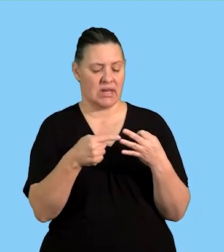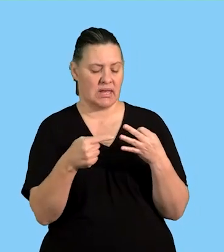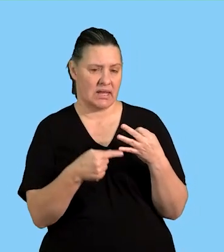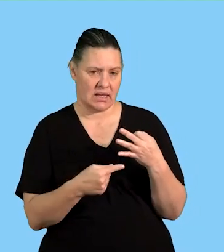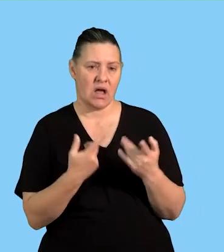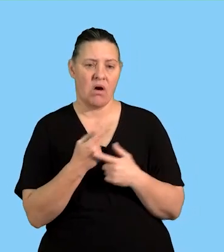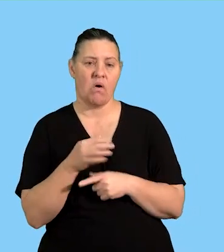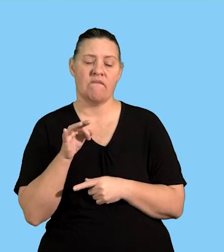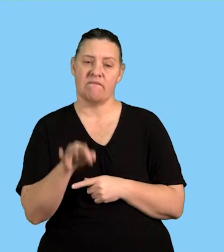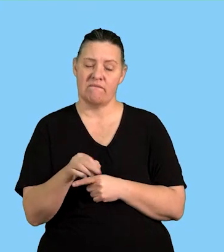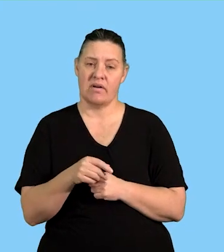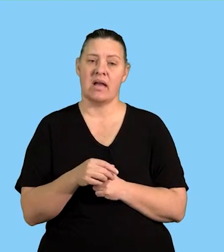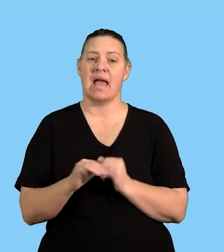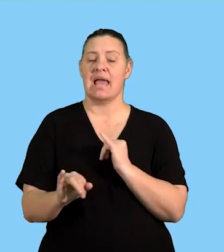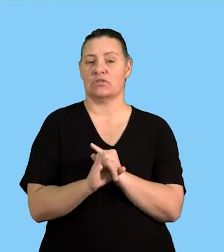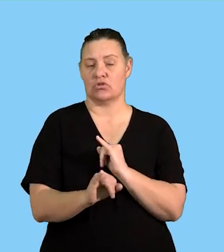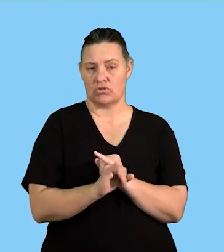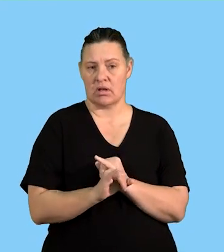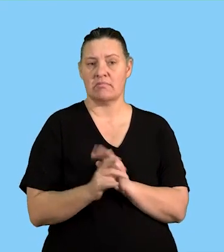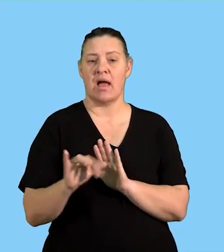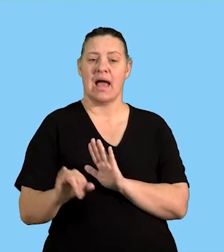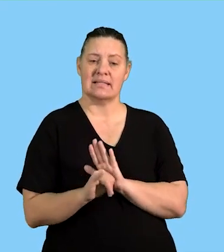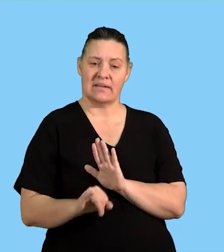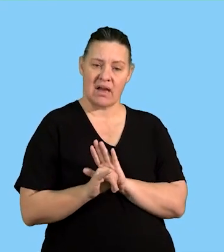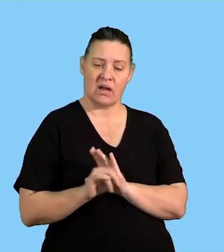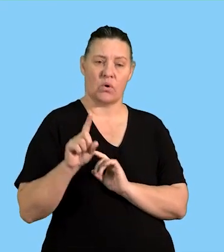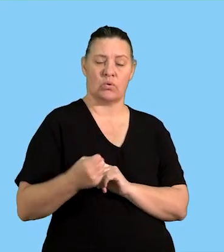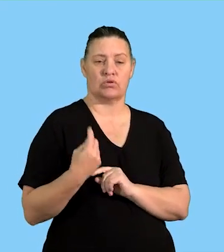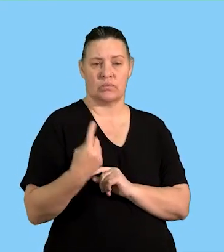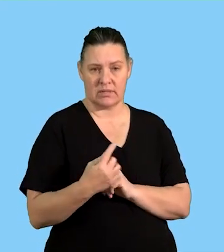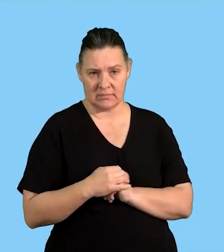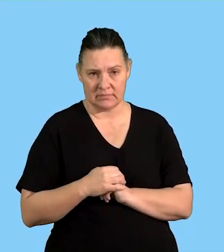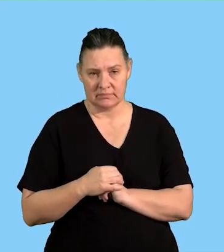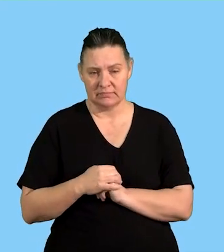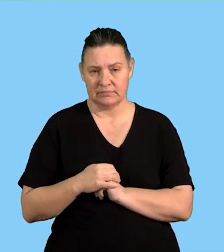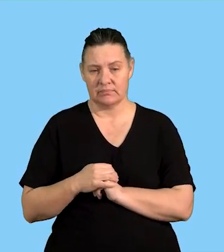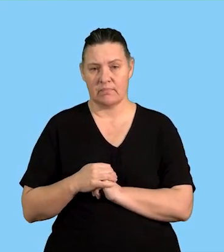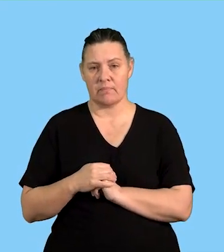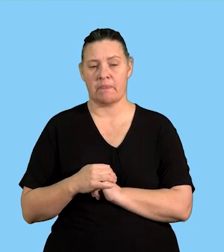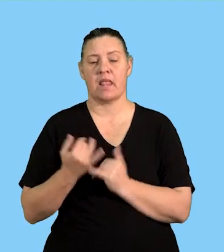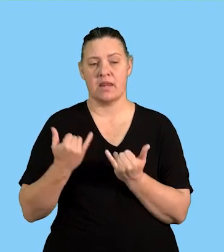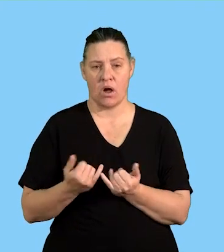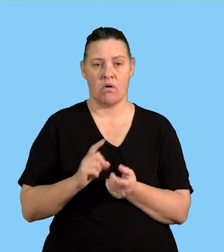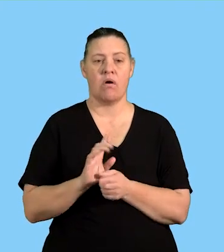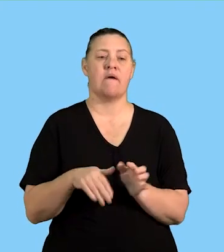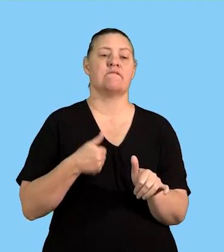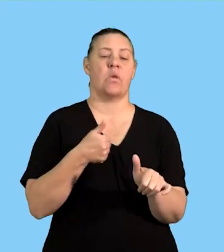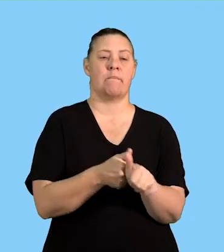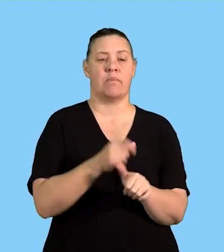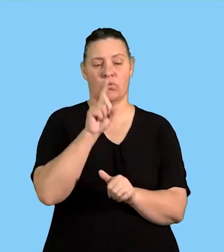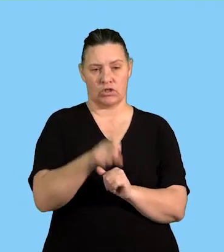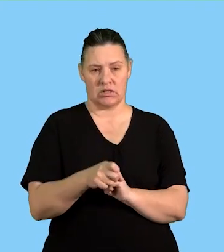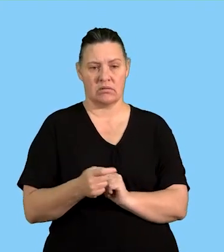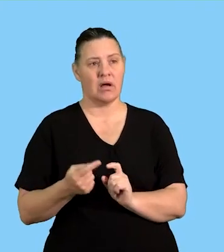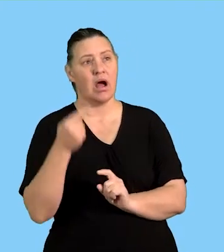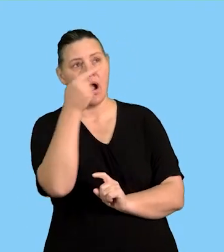3 functions of the institution identified in question 1. So this becomes now a